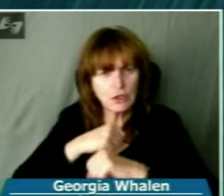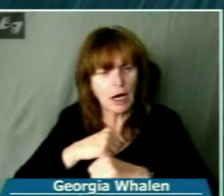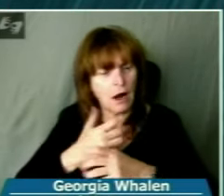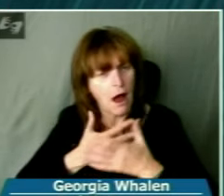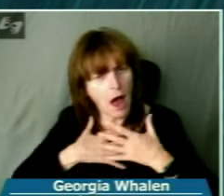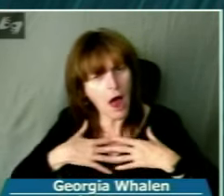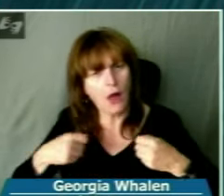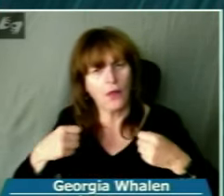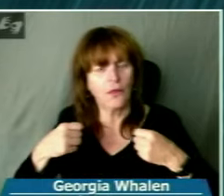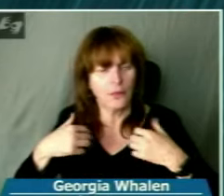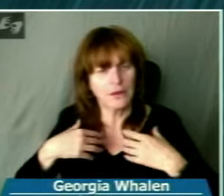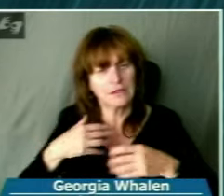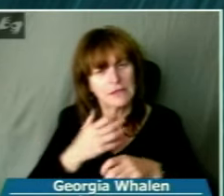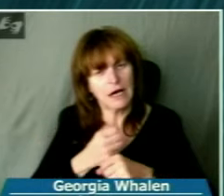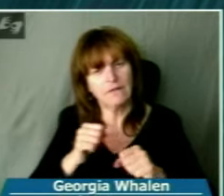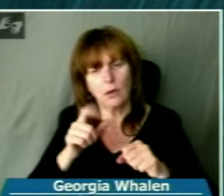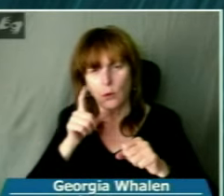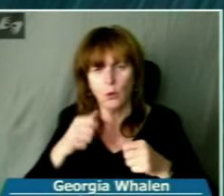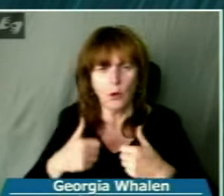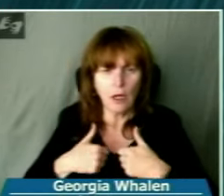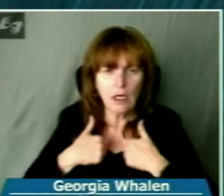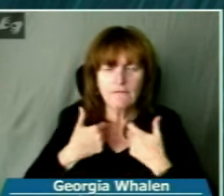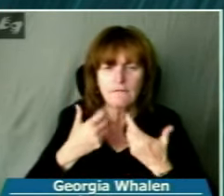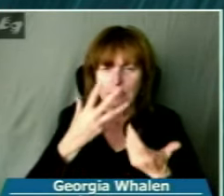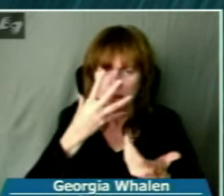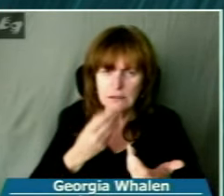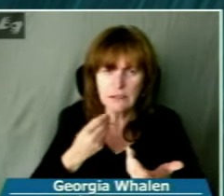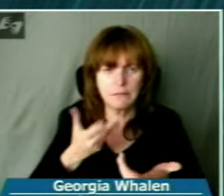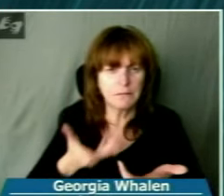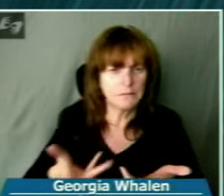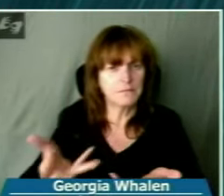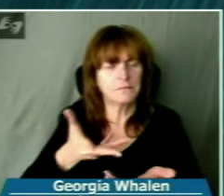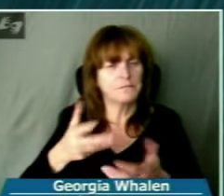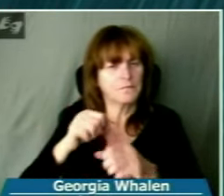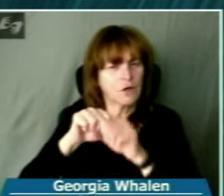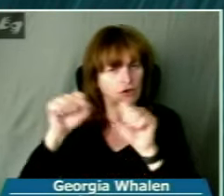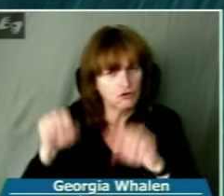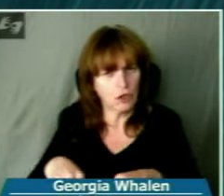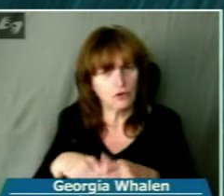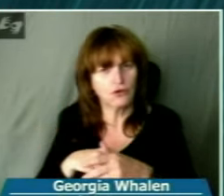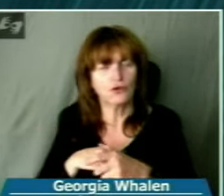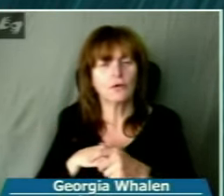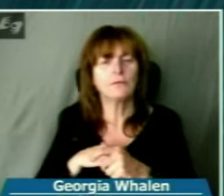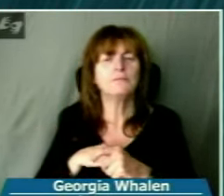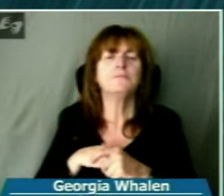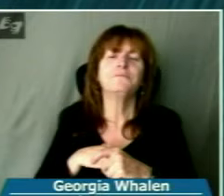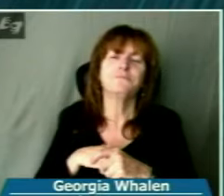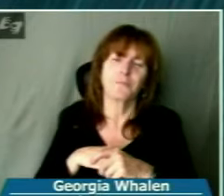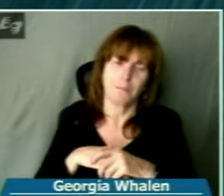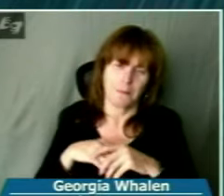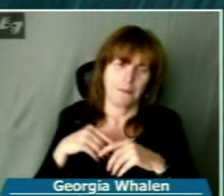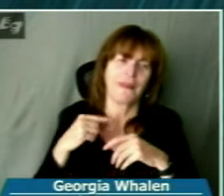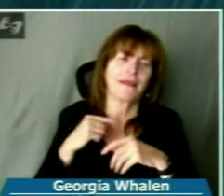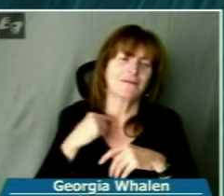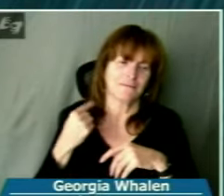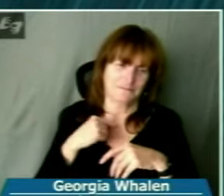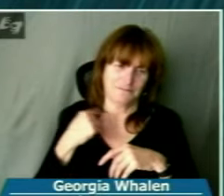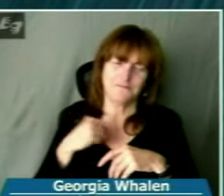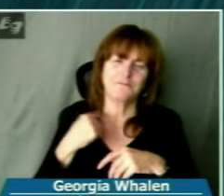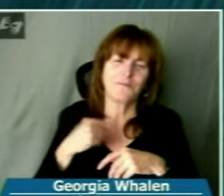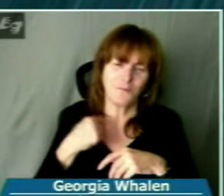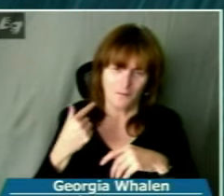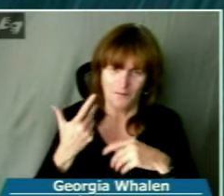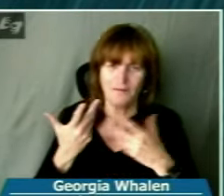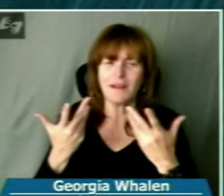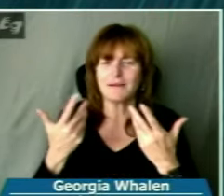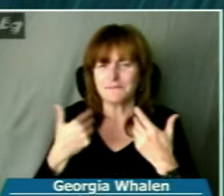staying in shelter systems? Well, across our community, we have a number of shelters that are operated by